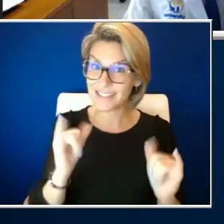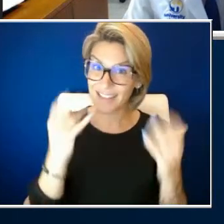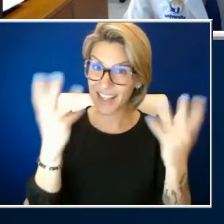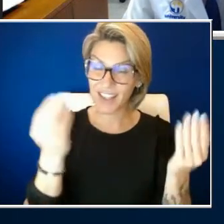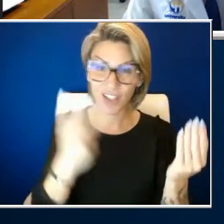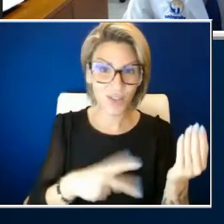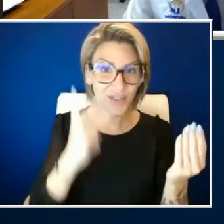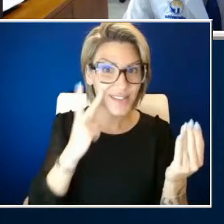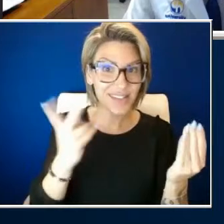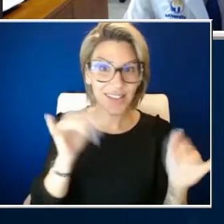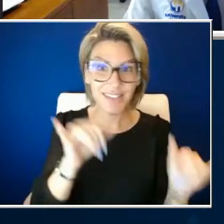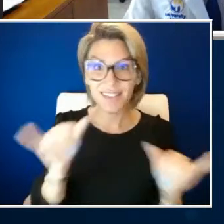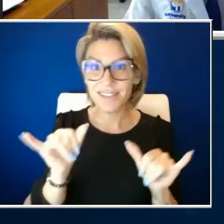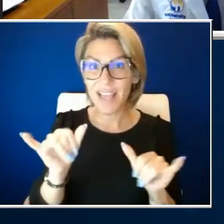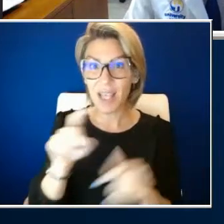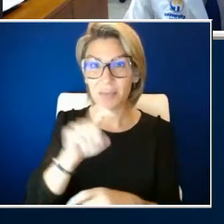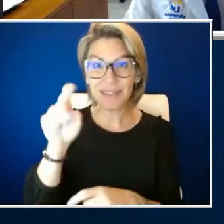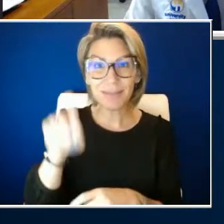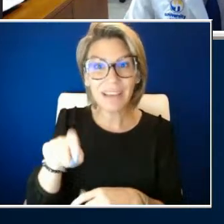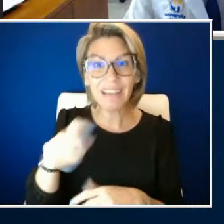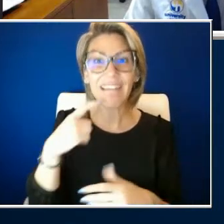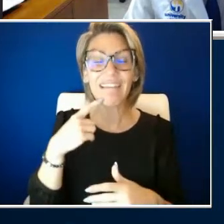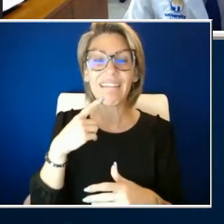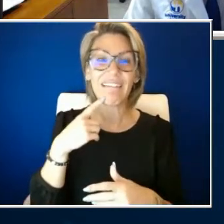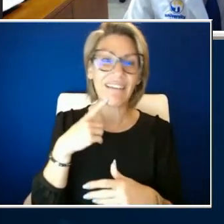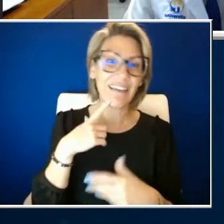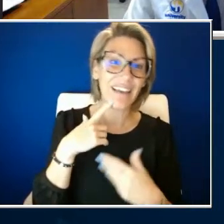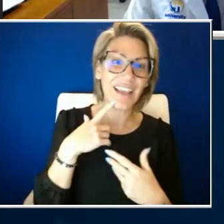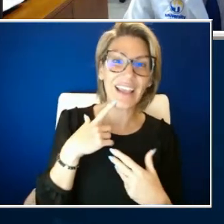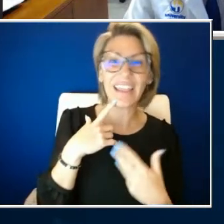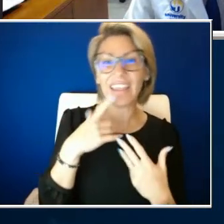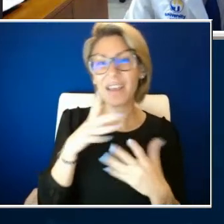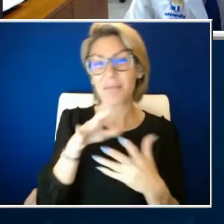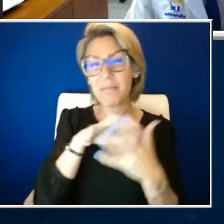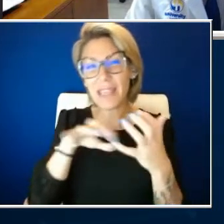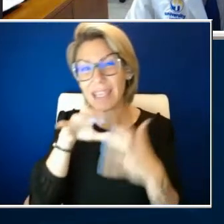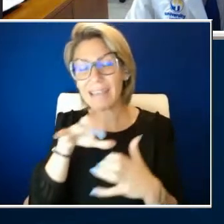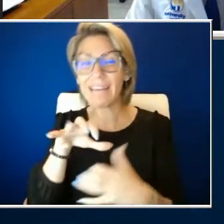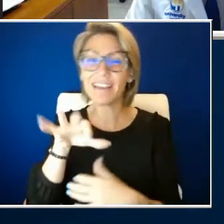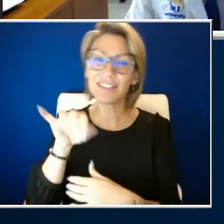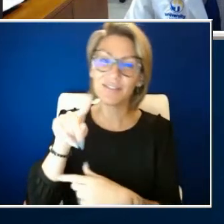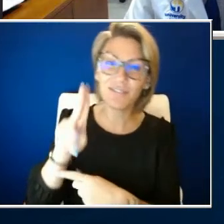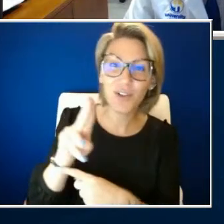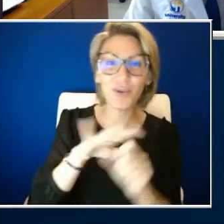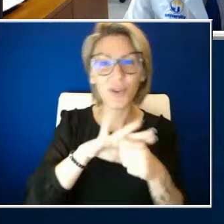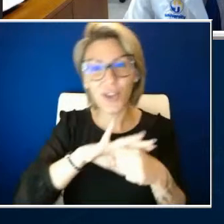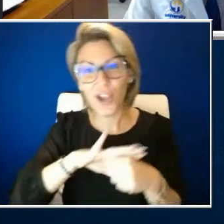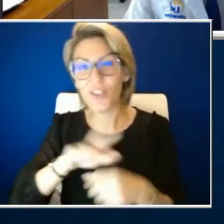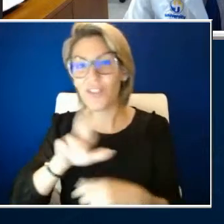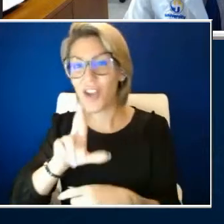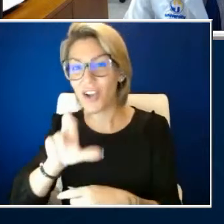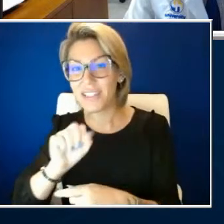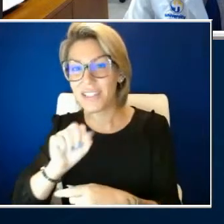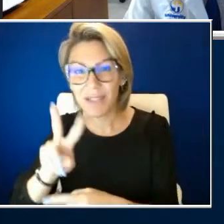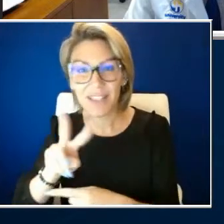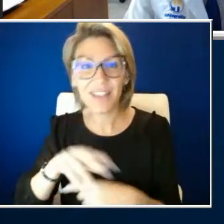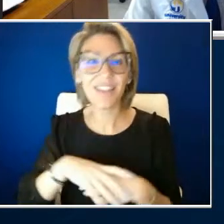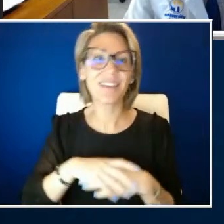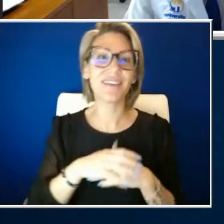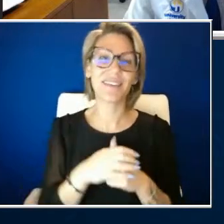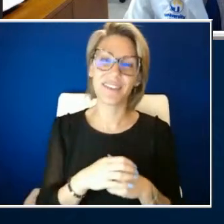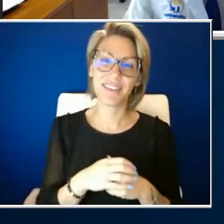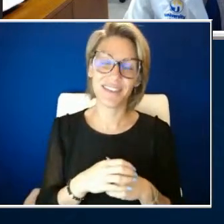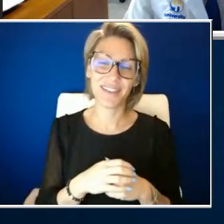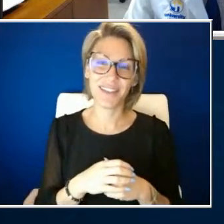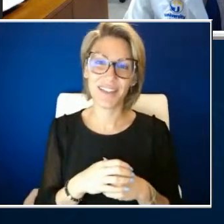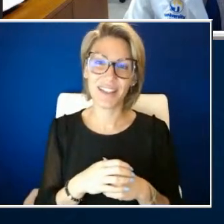in Topeka, kind of this whole milieu out there of influenza, RSV, and COVID, all kind of intermixed? So far,